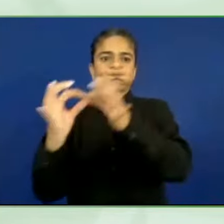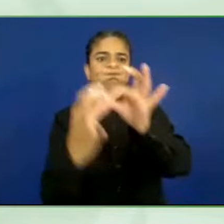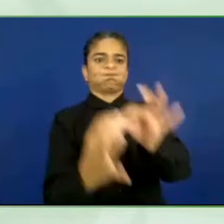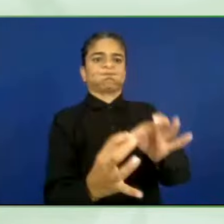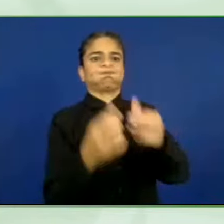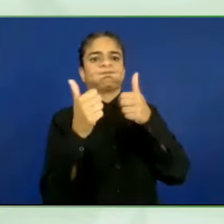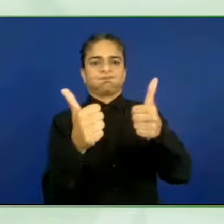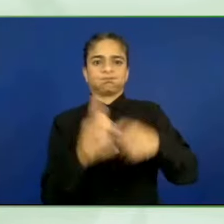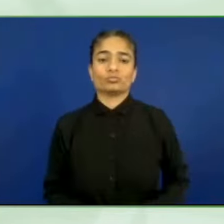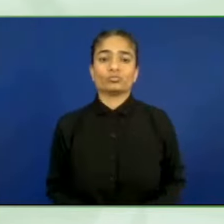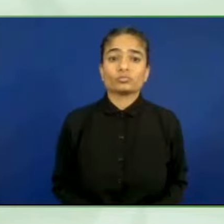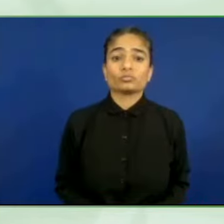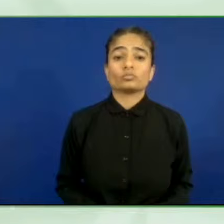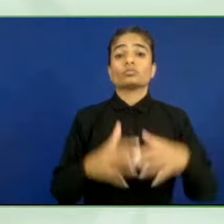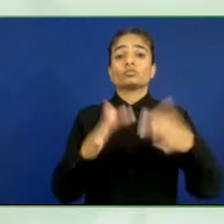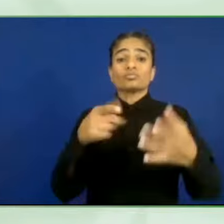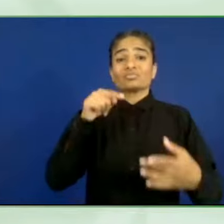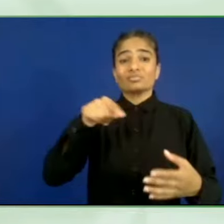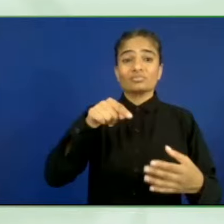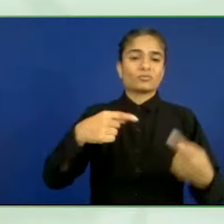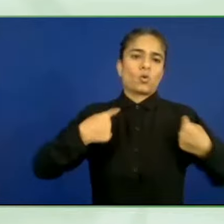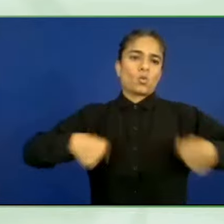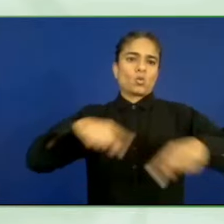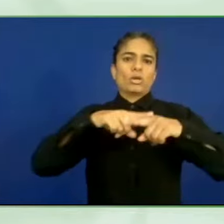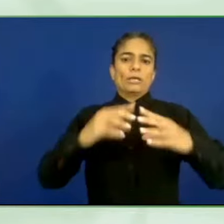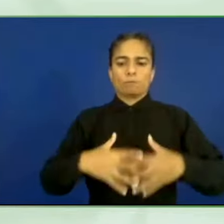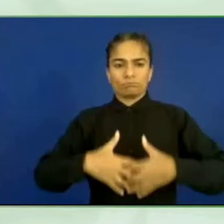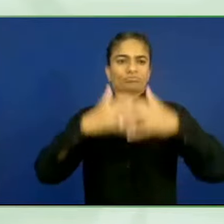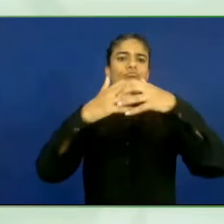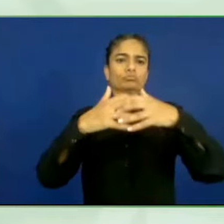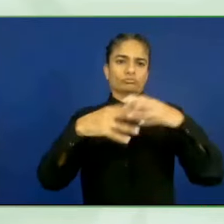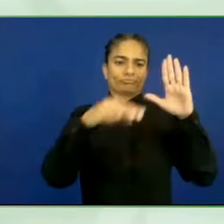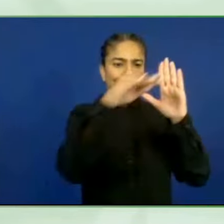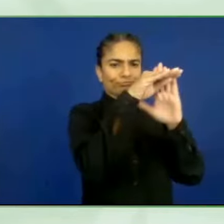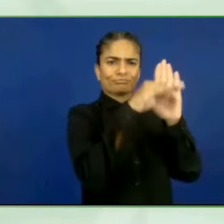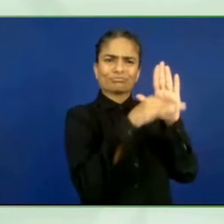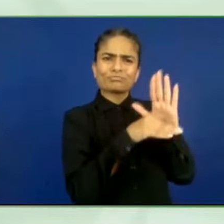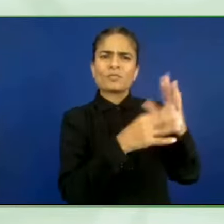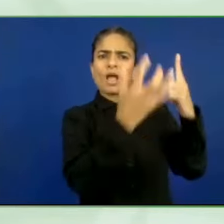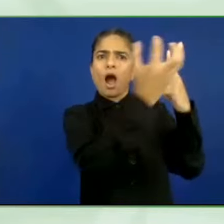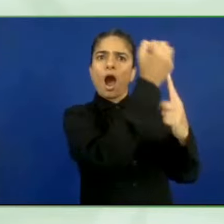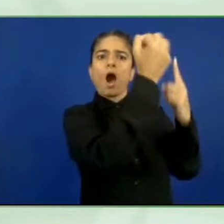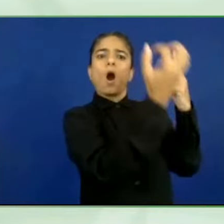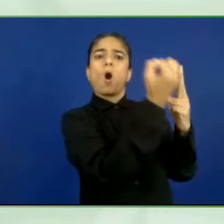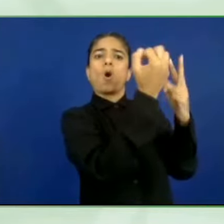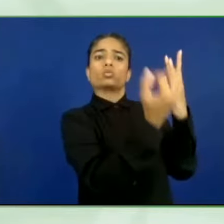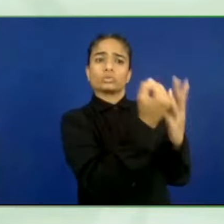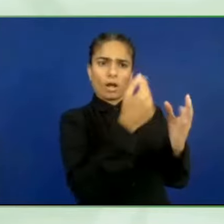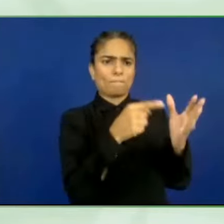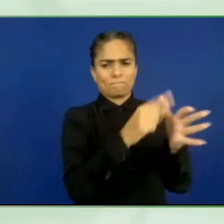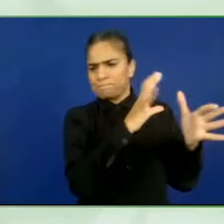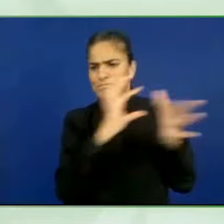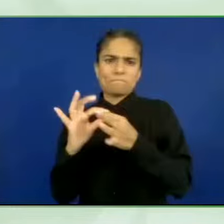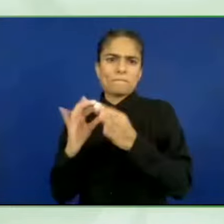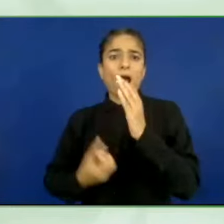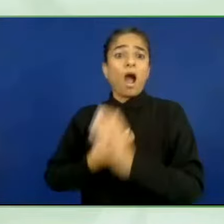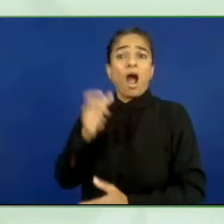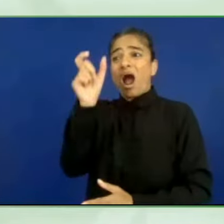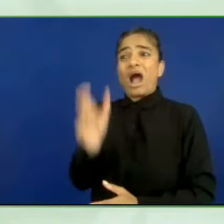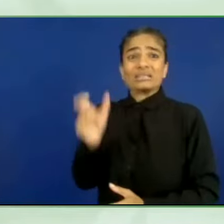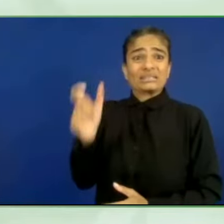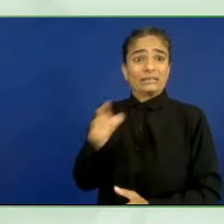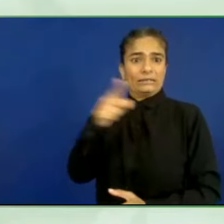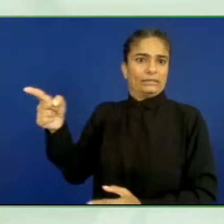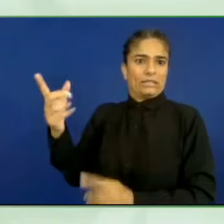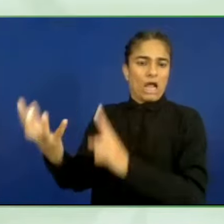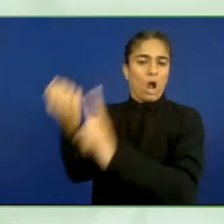outcomes, but also artistic outcomes. And that we'll be generating a film. And one of the